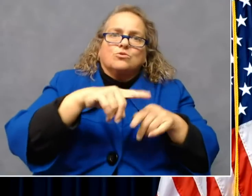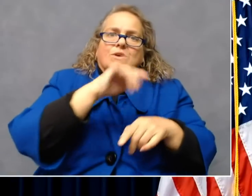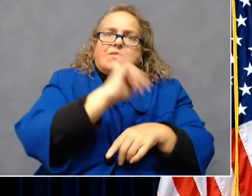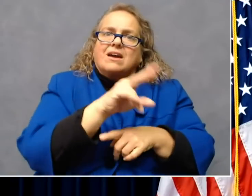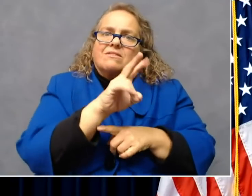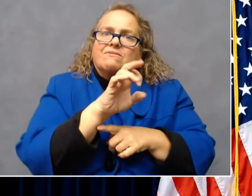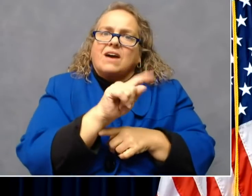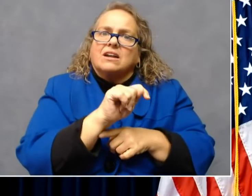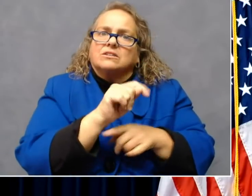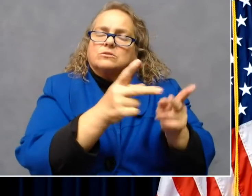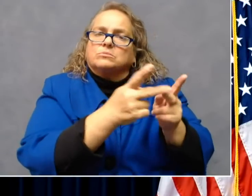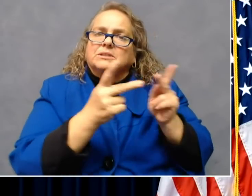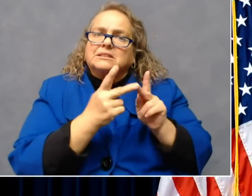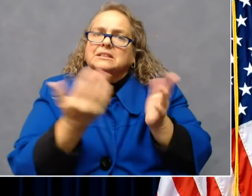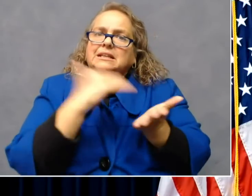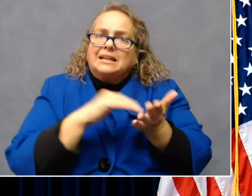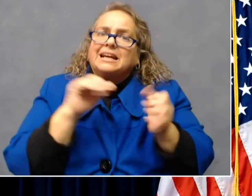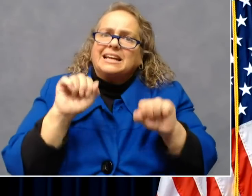of everyone.